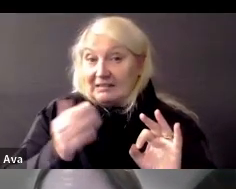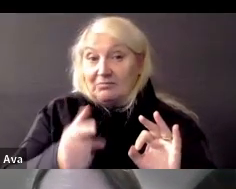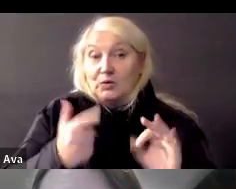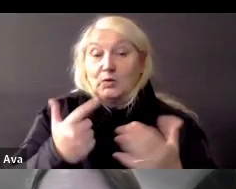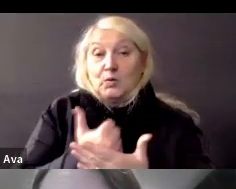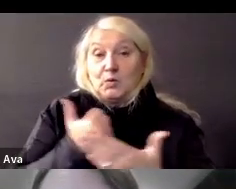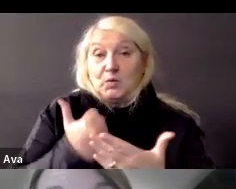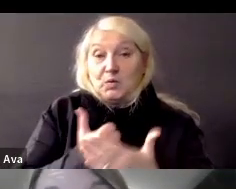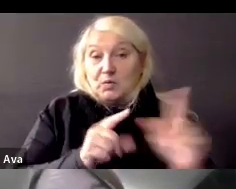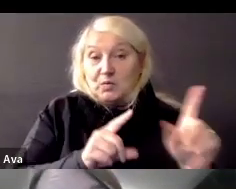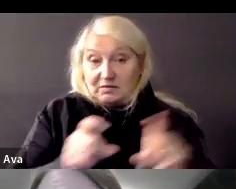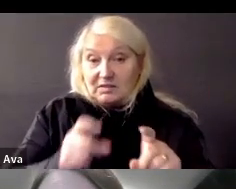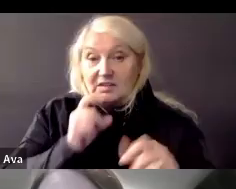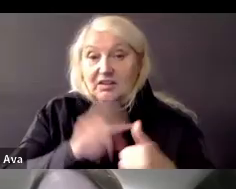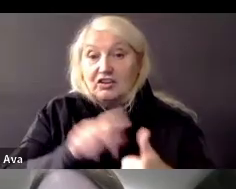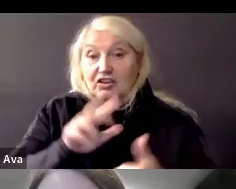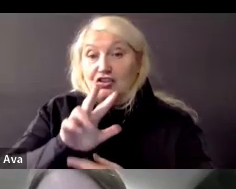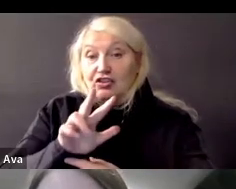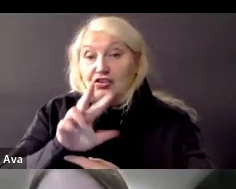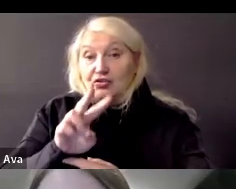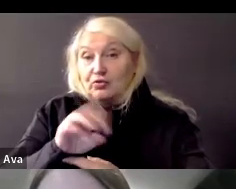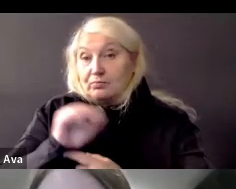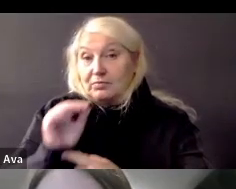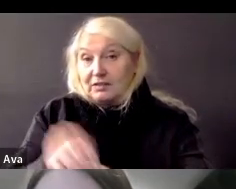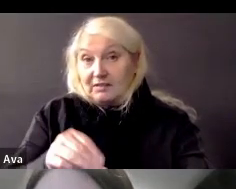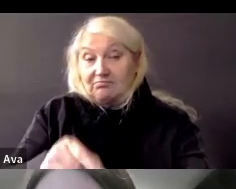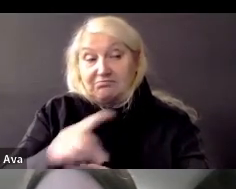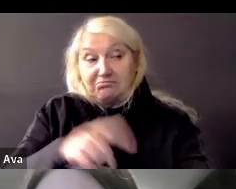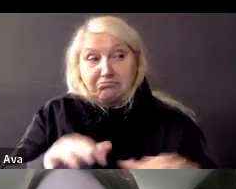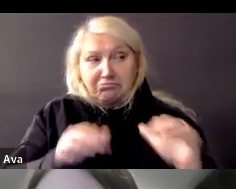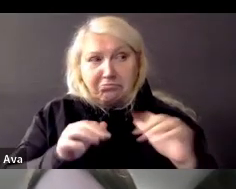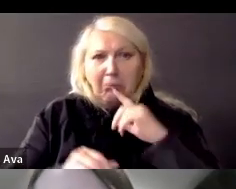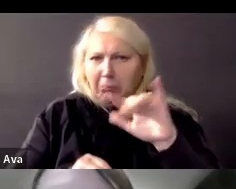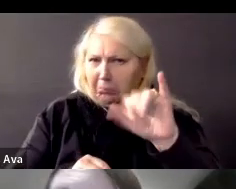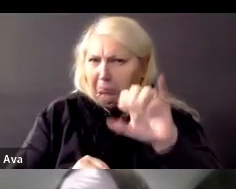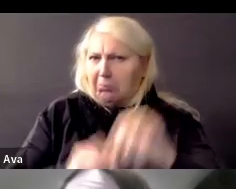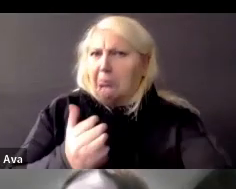poll, 32% of the audience says yes,